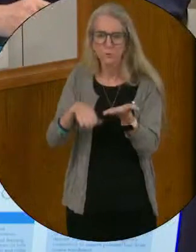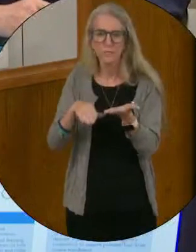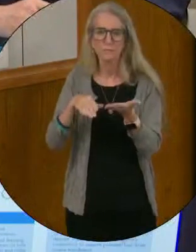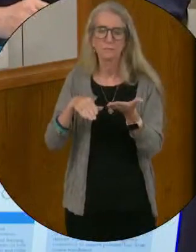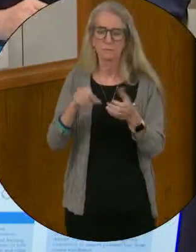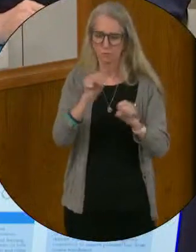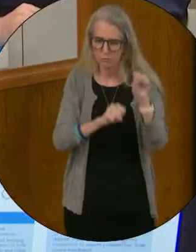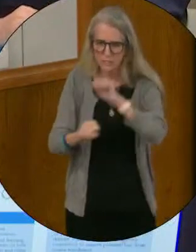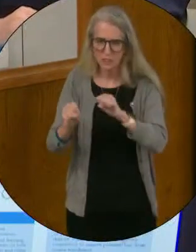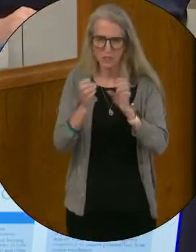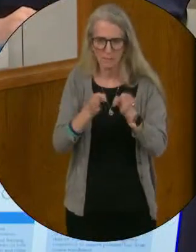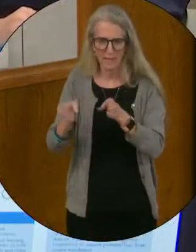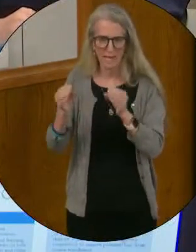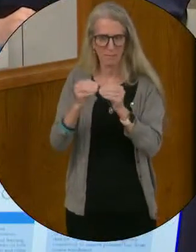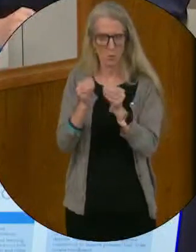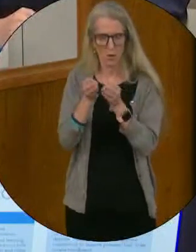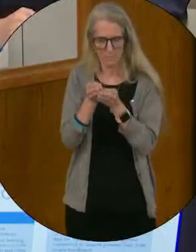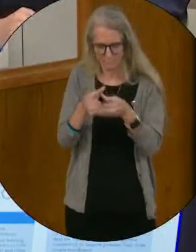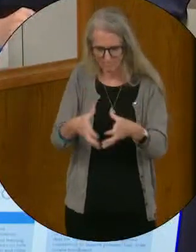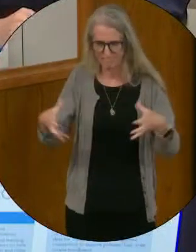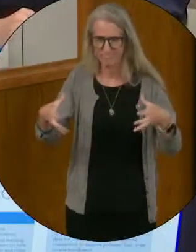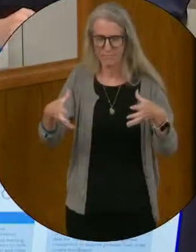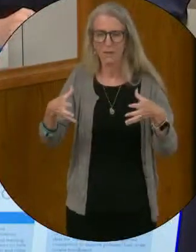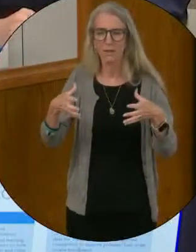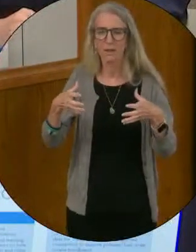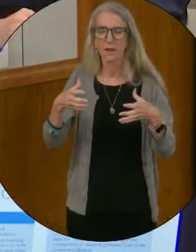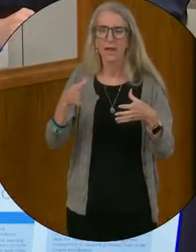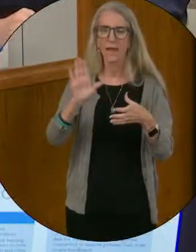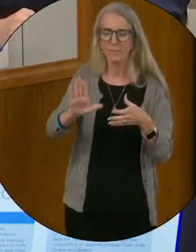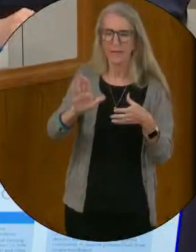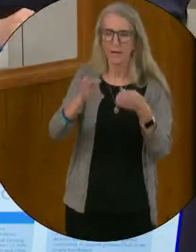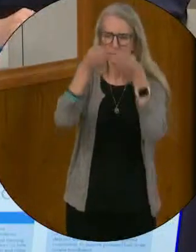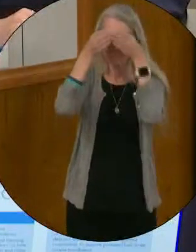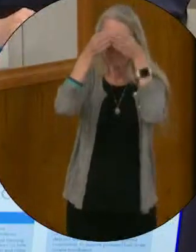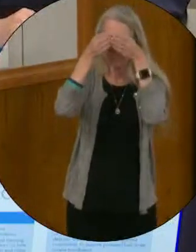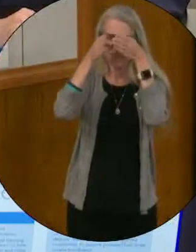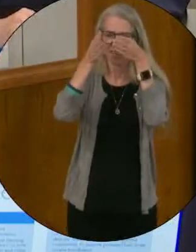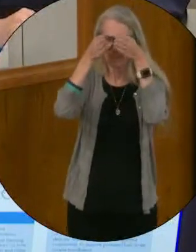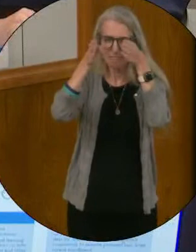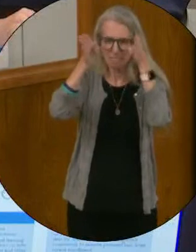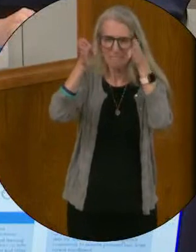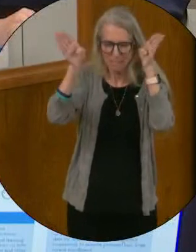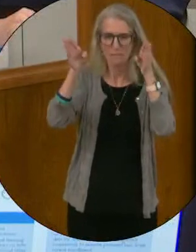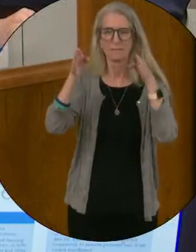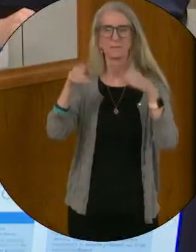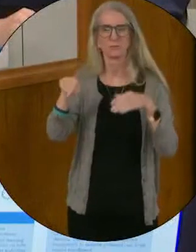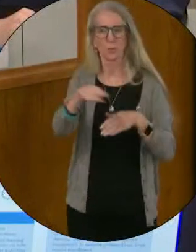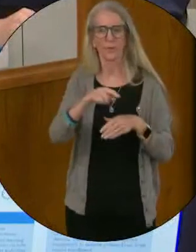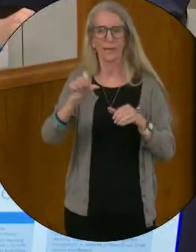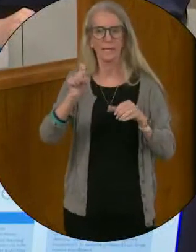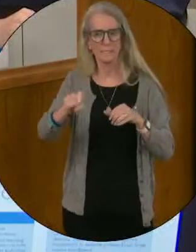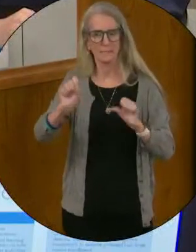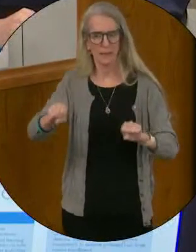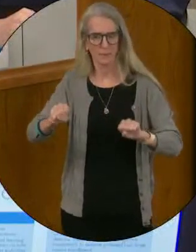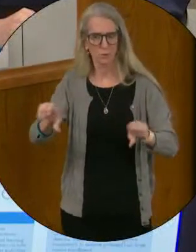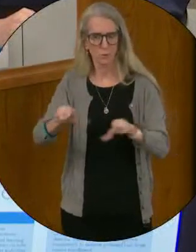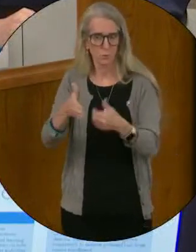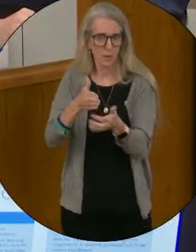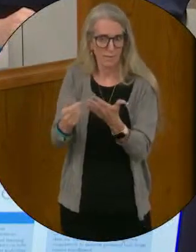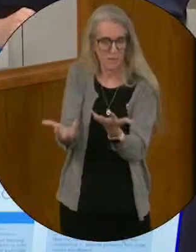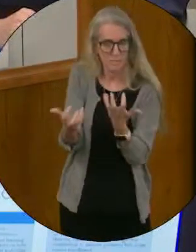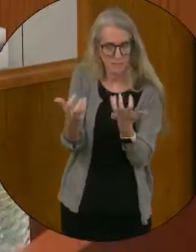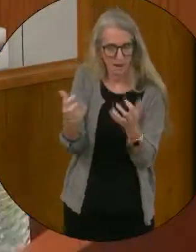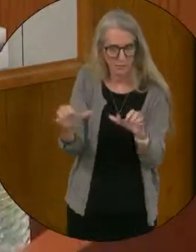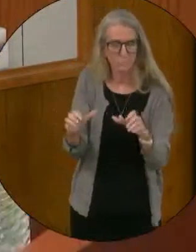and broadening their horizons on what actually they need to be able to do whatever it is that they desire. Yeah, I agree.